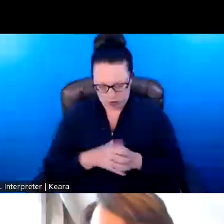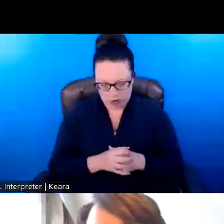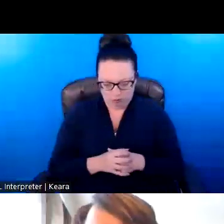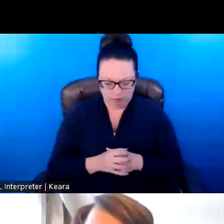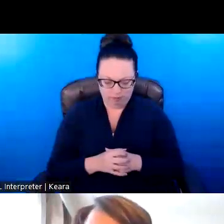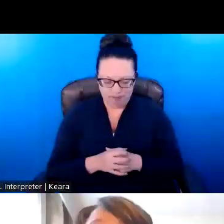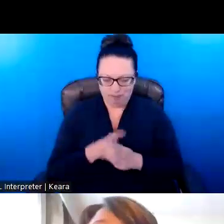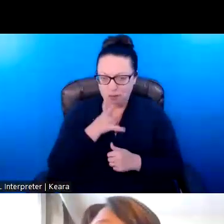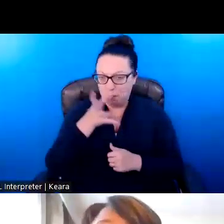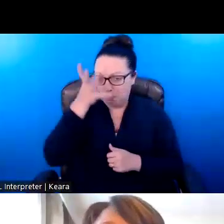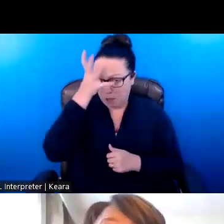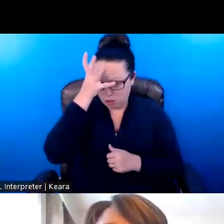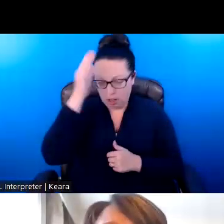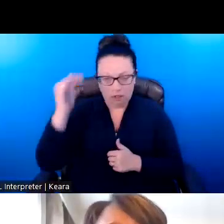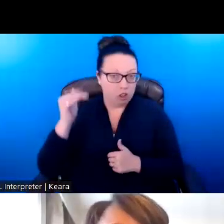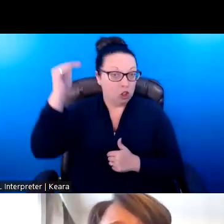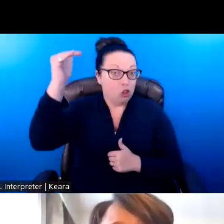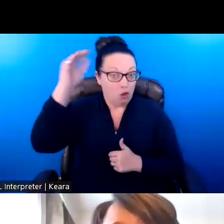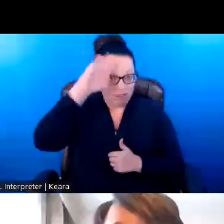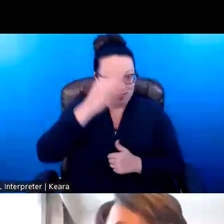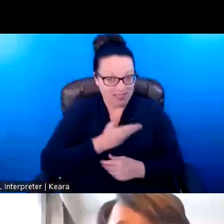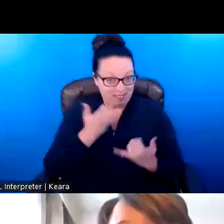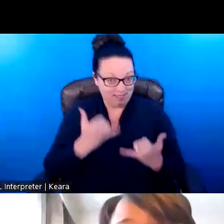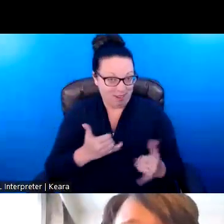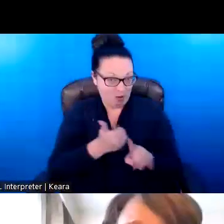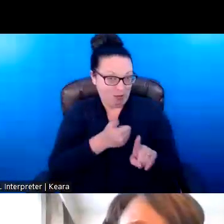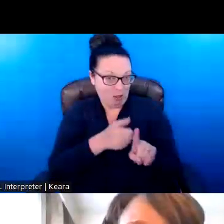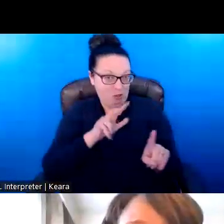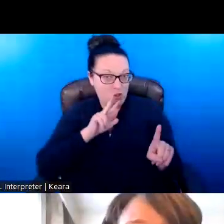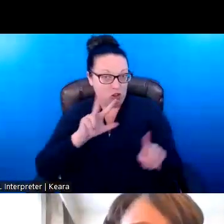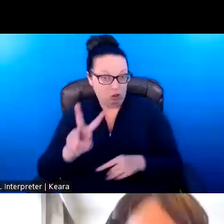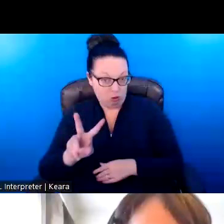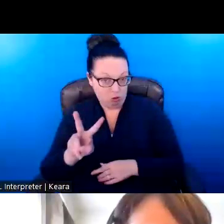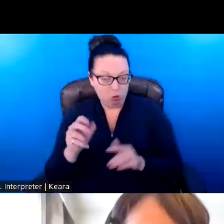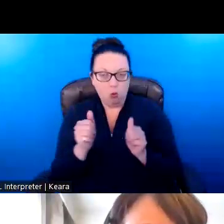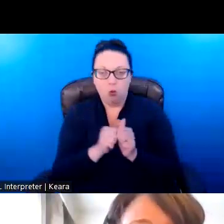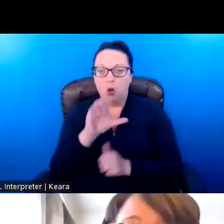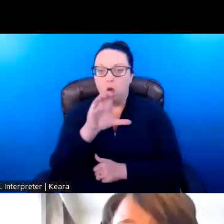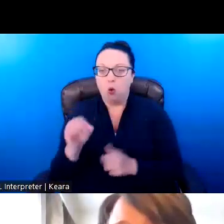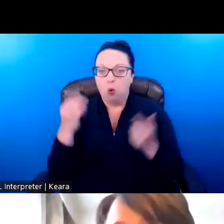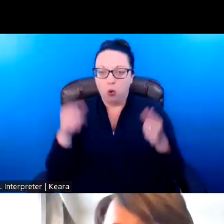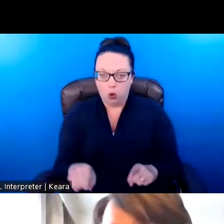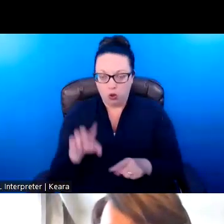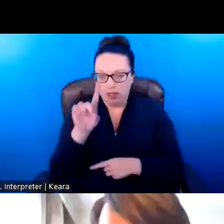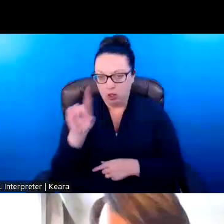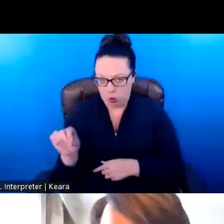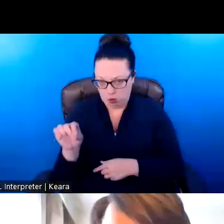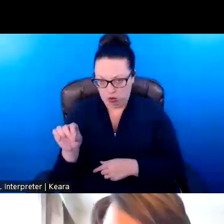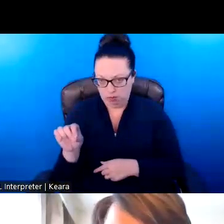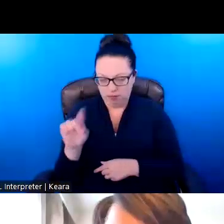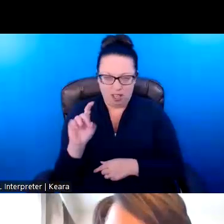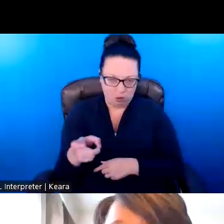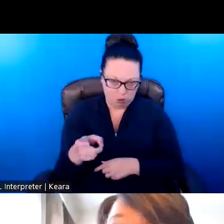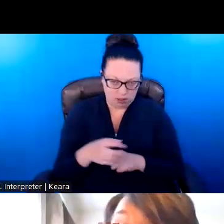Being a parent of an adult son now who's 32 years old with a co-occurring disorder or